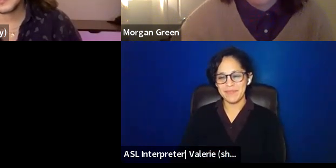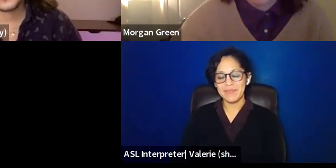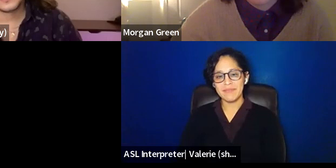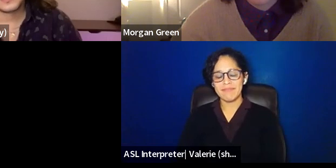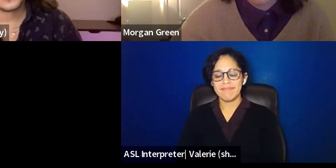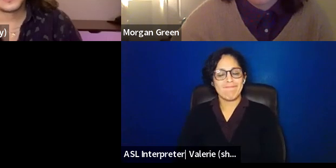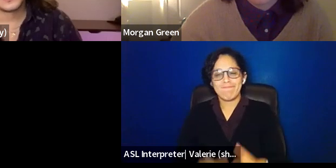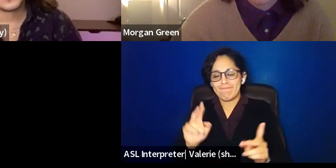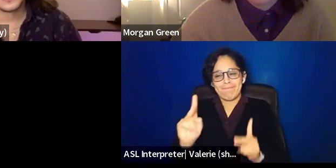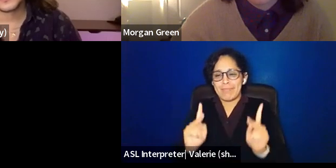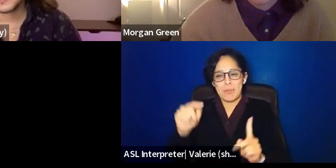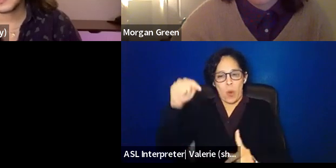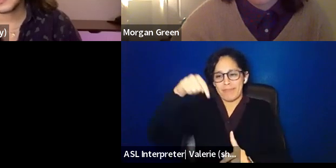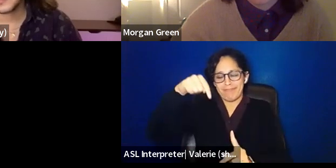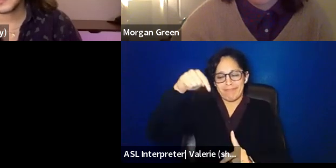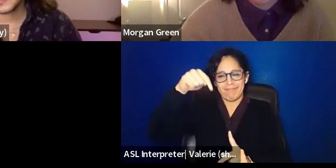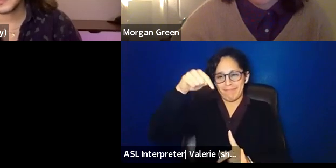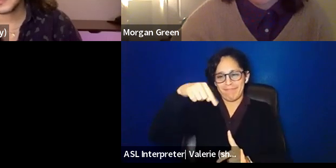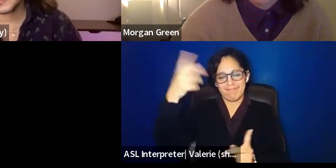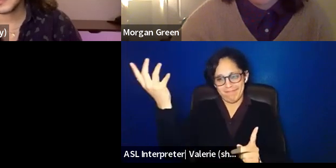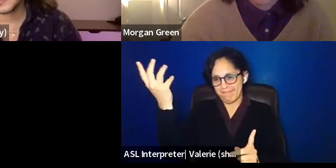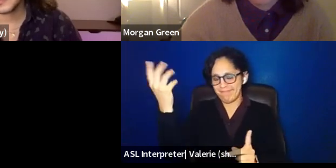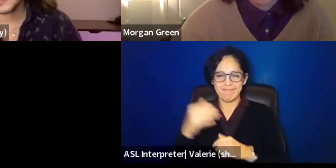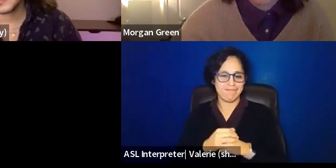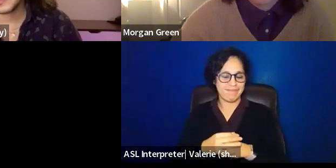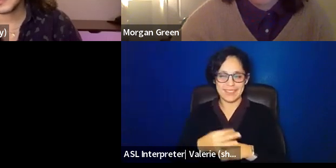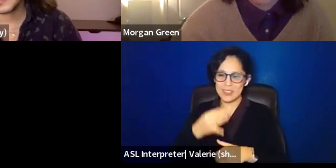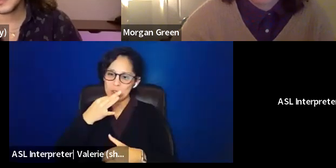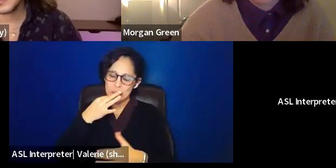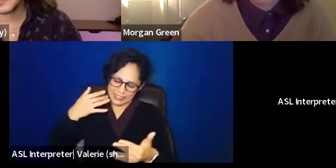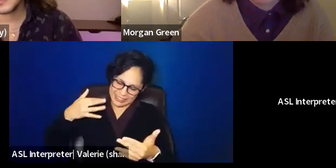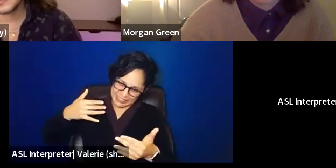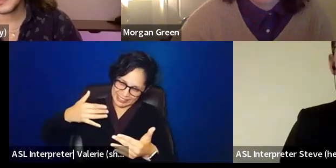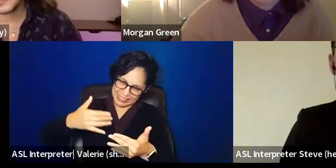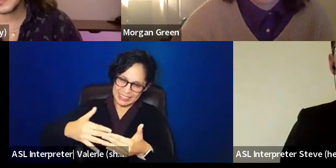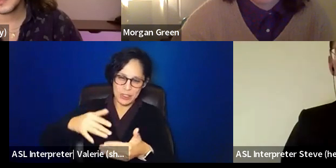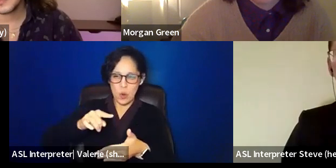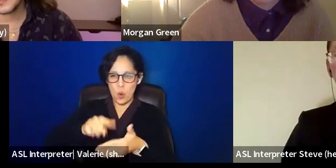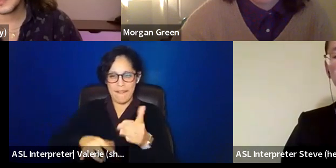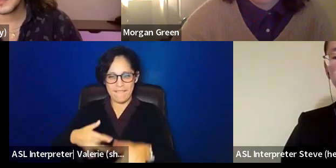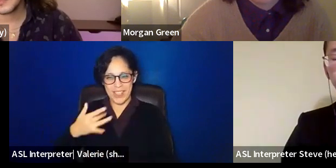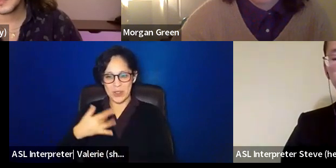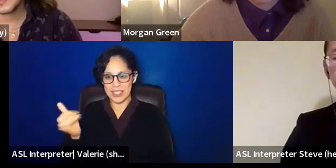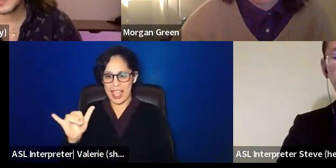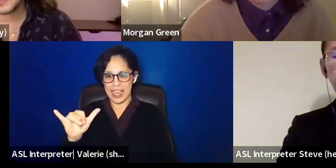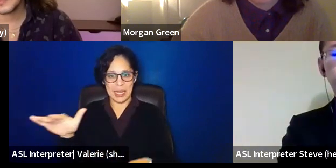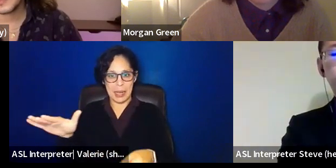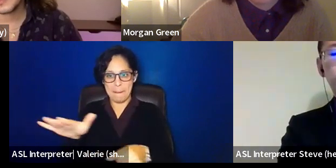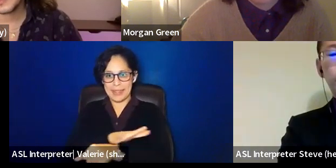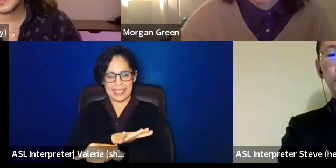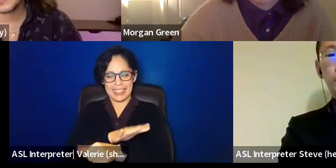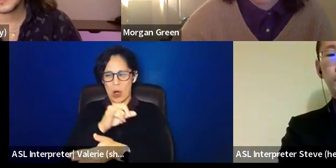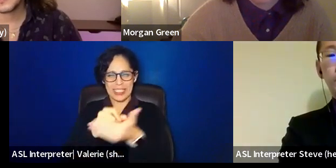People, I will say, we're on the verge of like having what feels like a complete